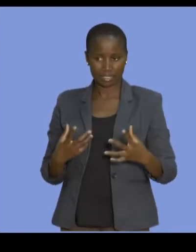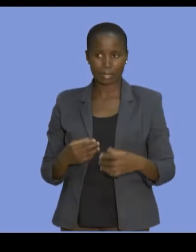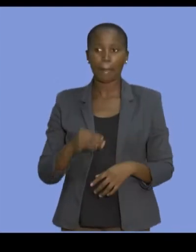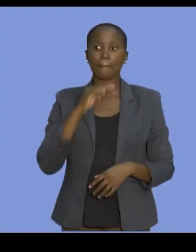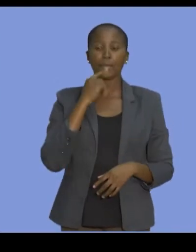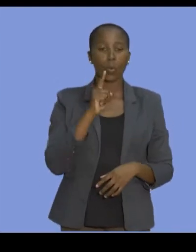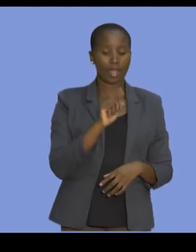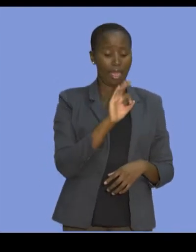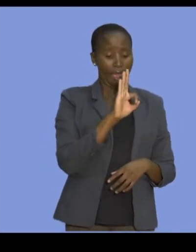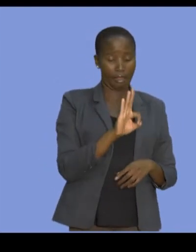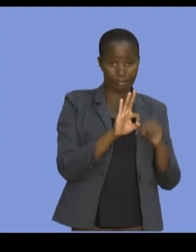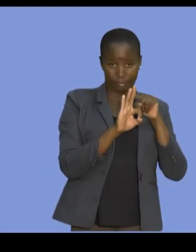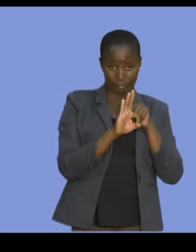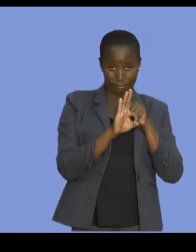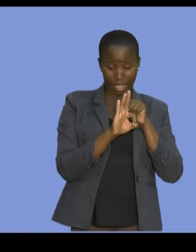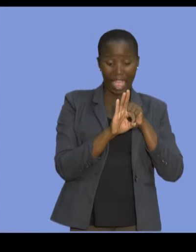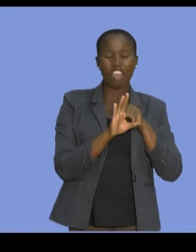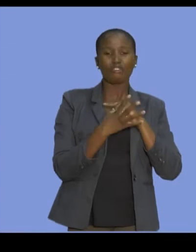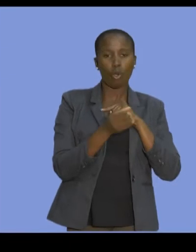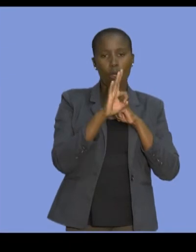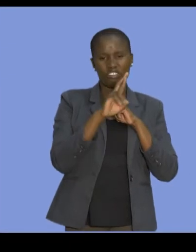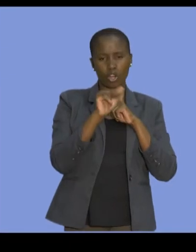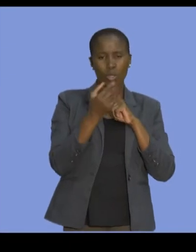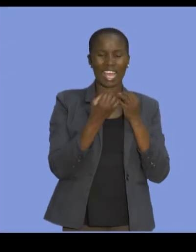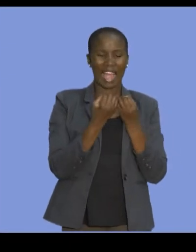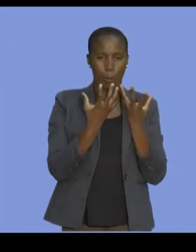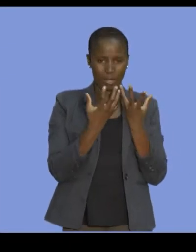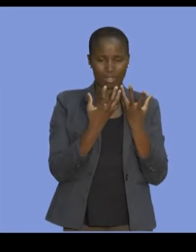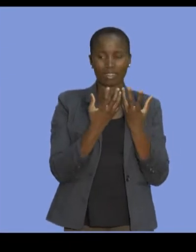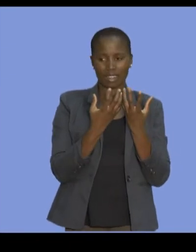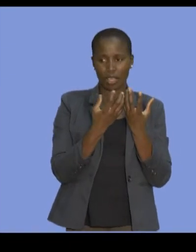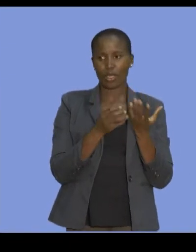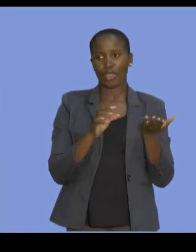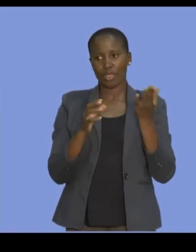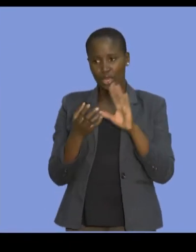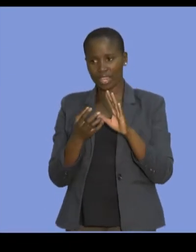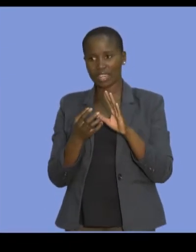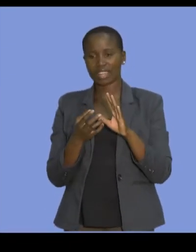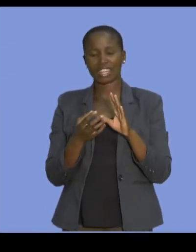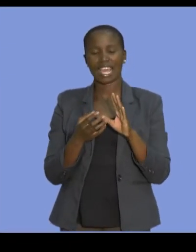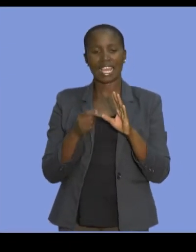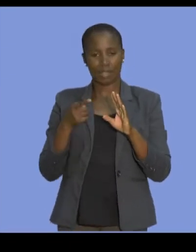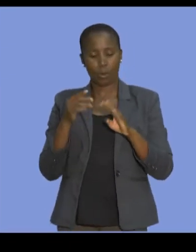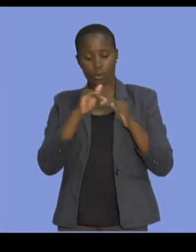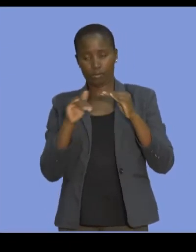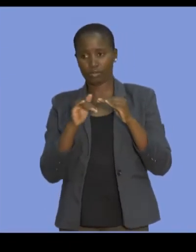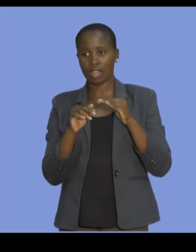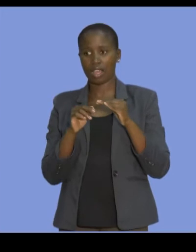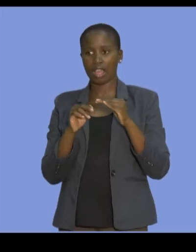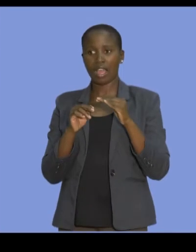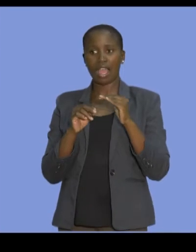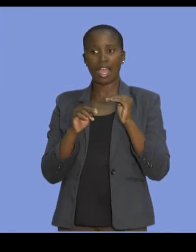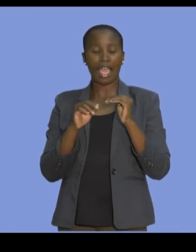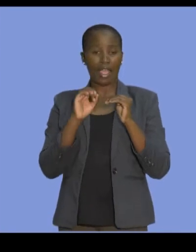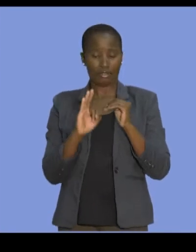for frequency, X is the midpoint. Over F, that sign, which is called sigma,